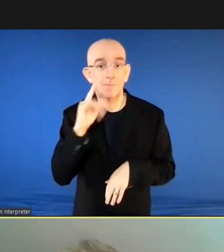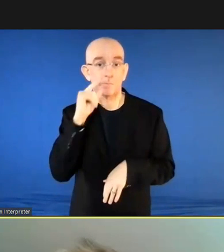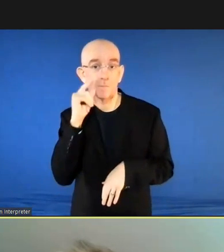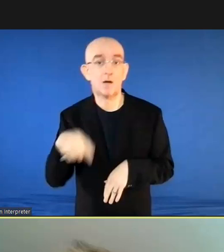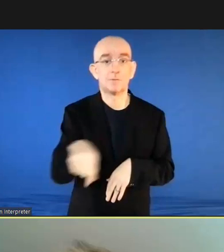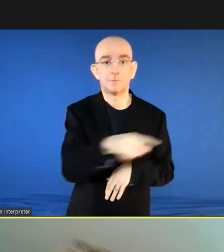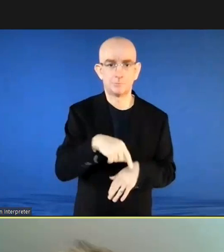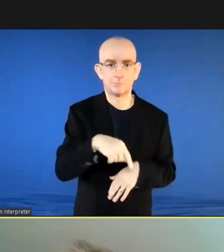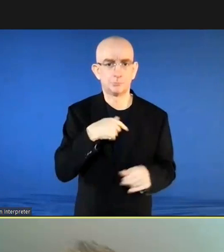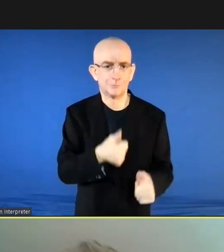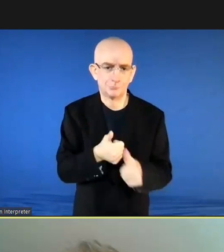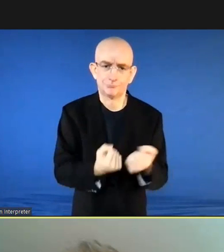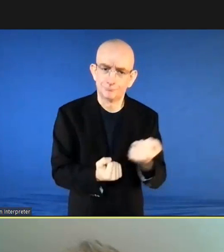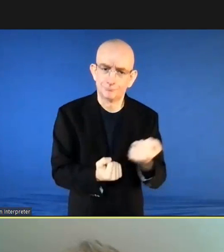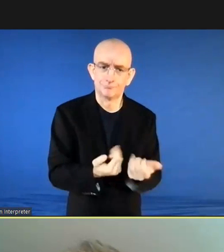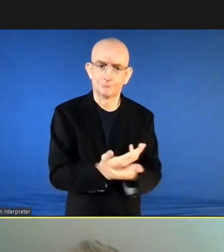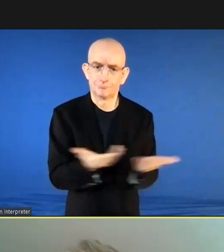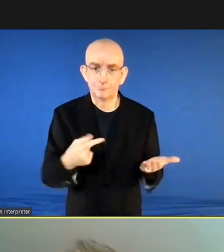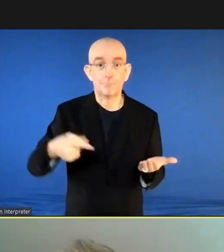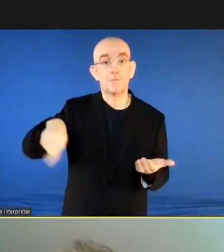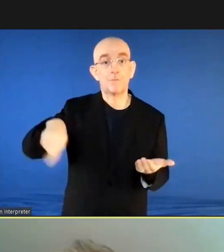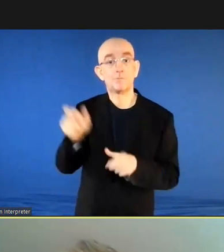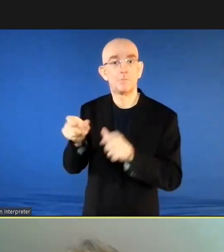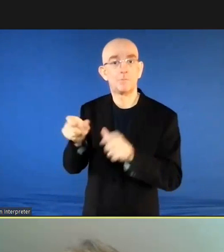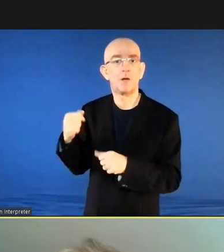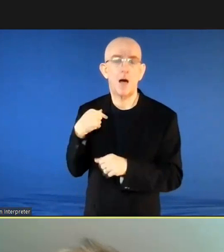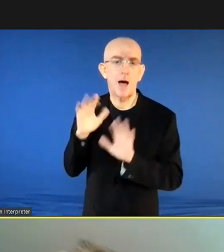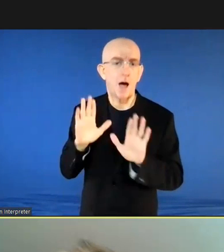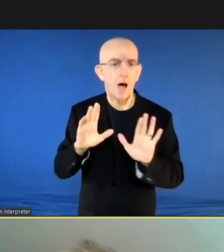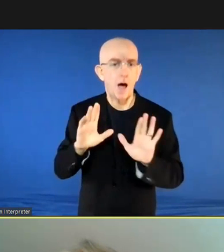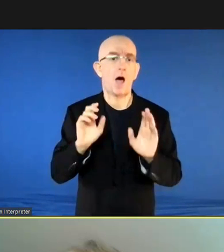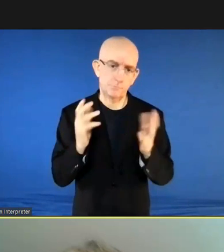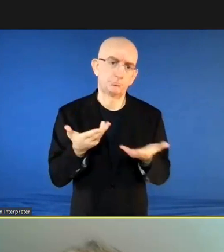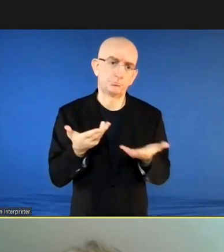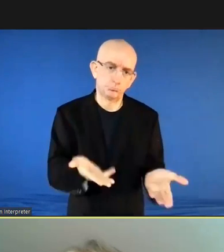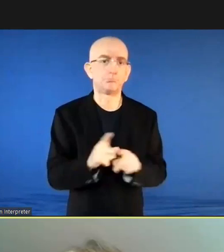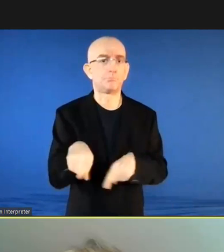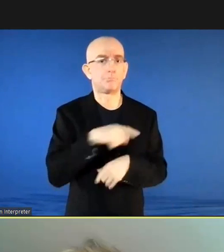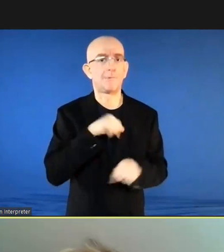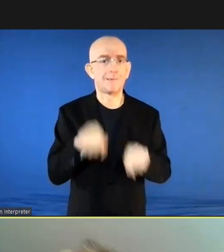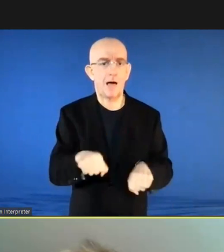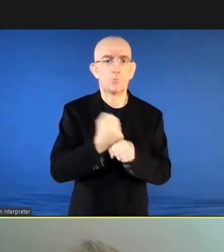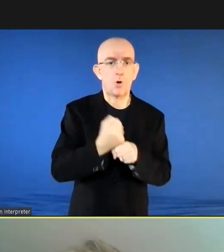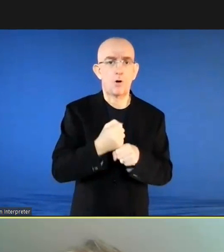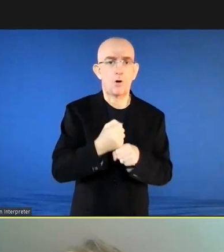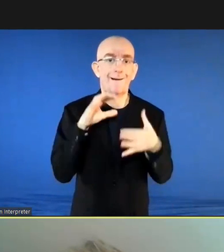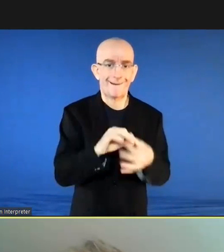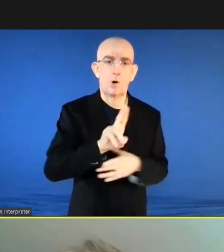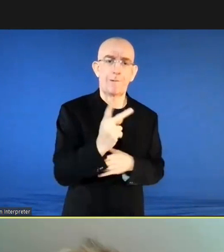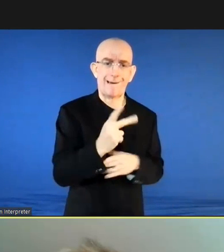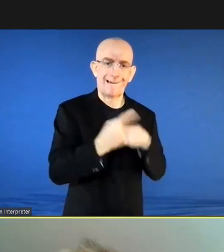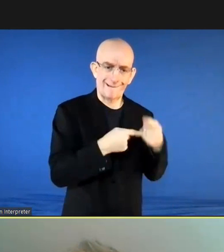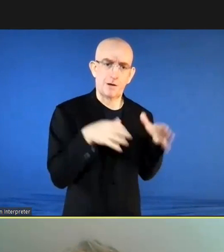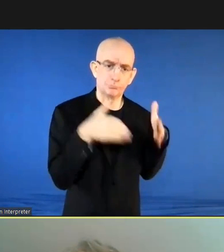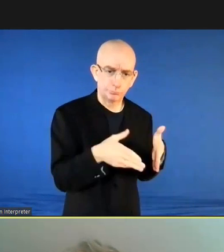families across the United Kingdom. However, over the years, hundreds of organisations around the world came to us asking